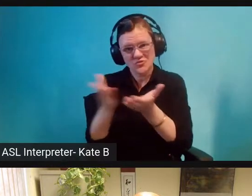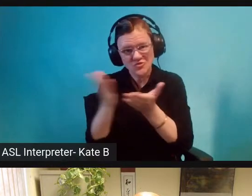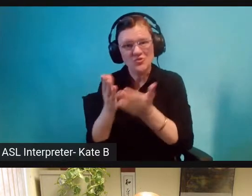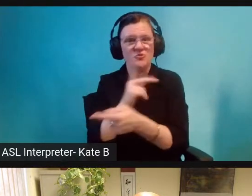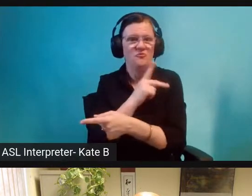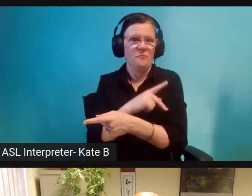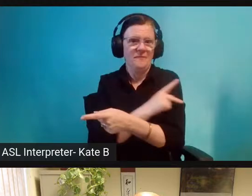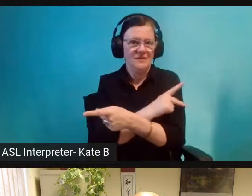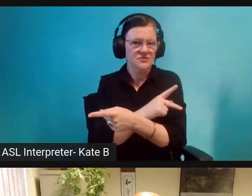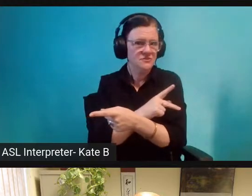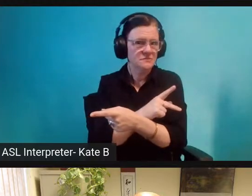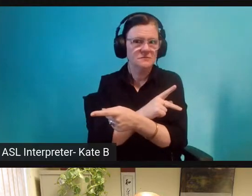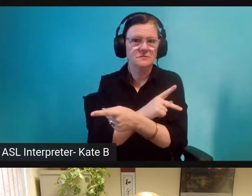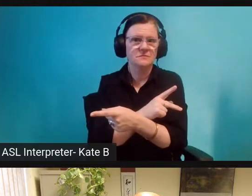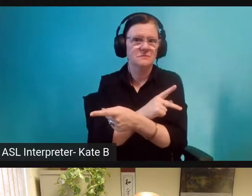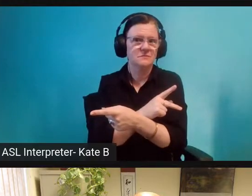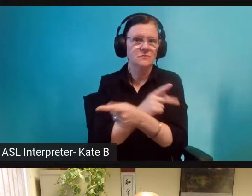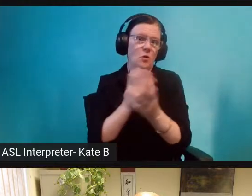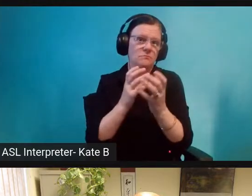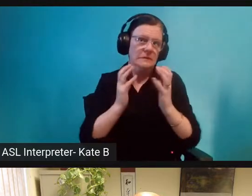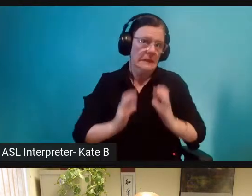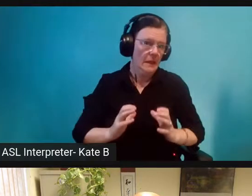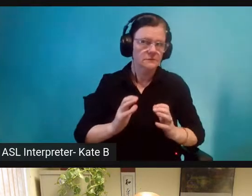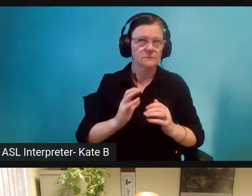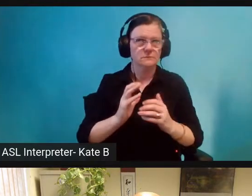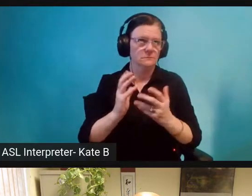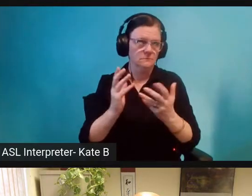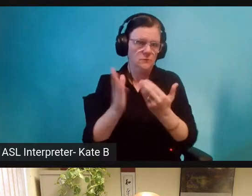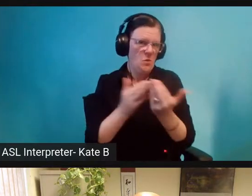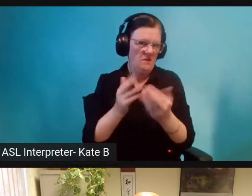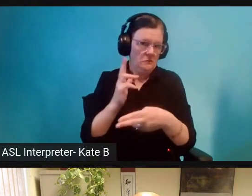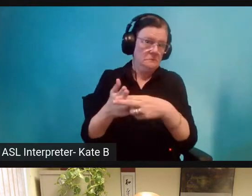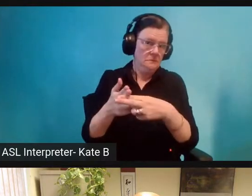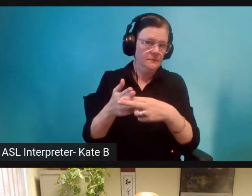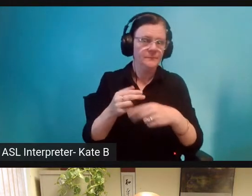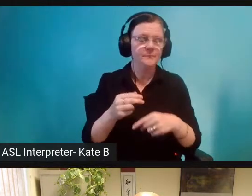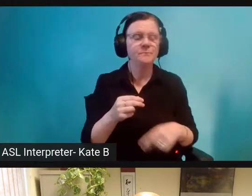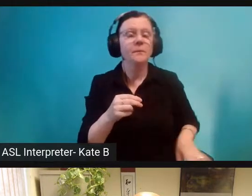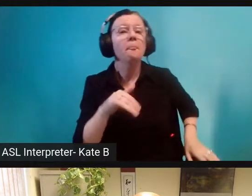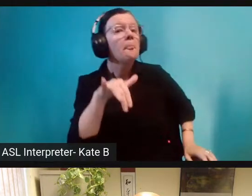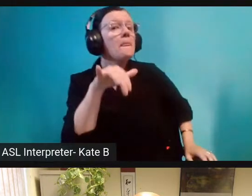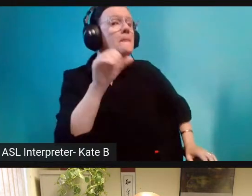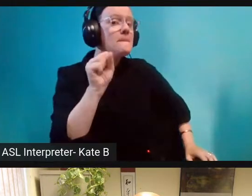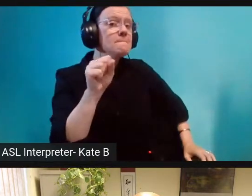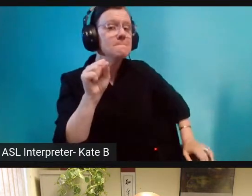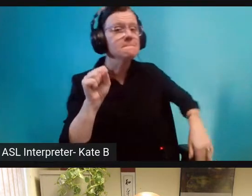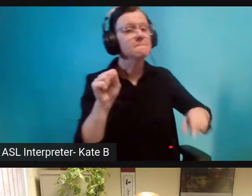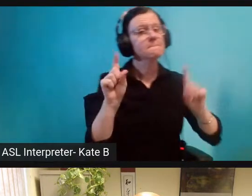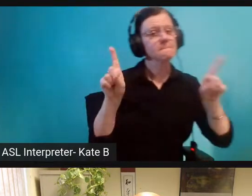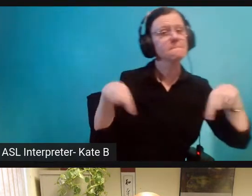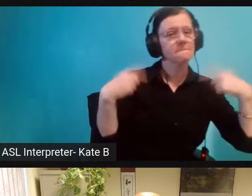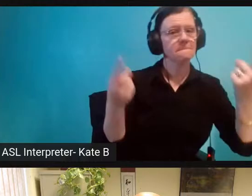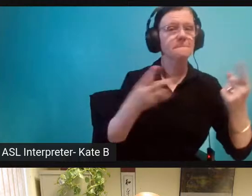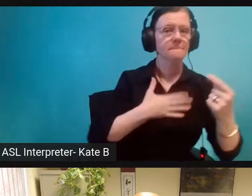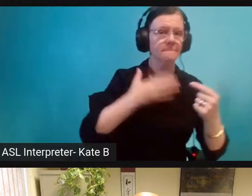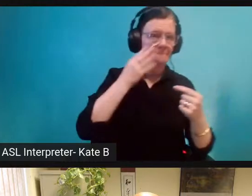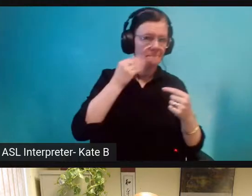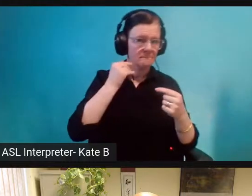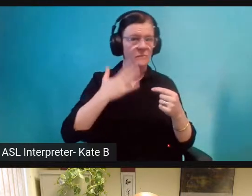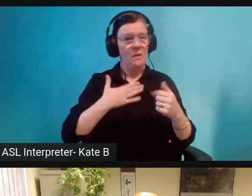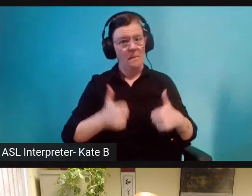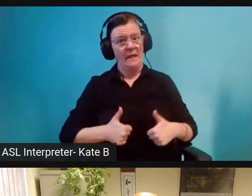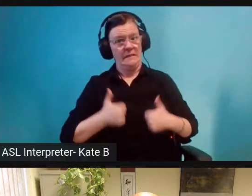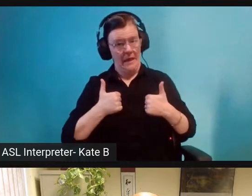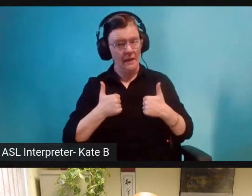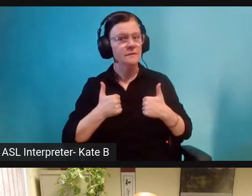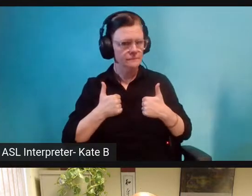patients, whatever you ultimately call them. And while I feel there are some positive changes that have gone on, obviously, over the course of